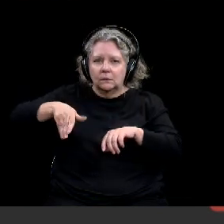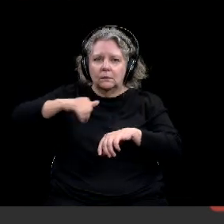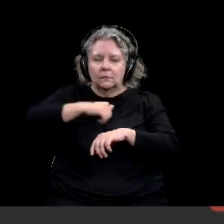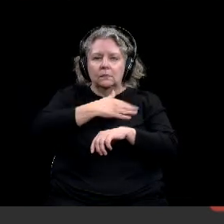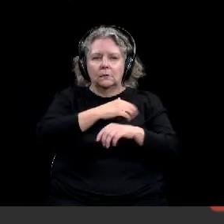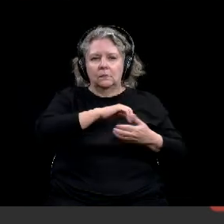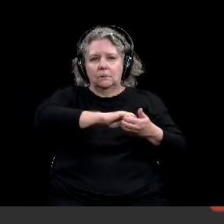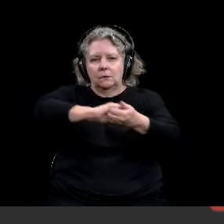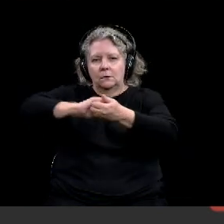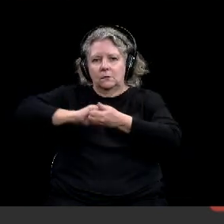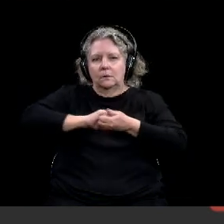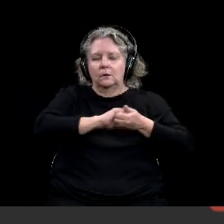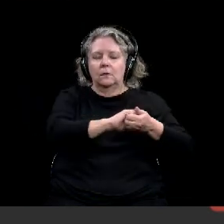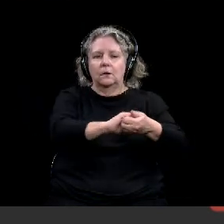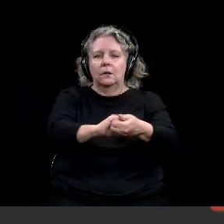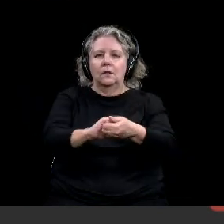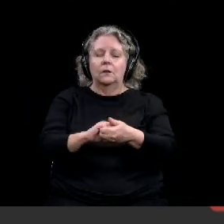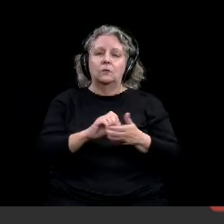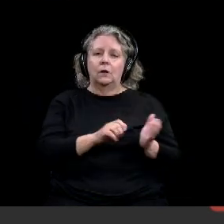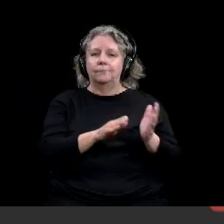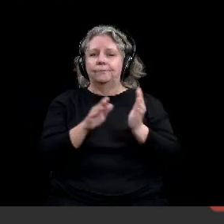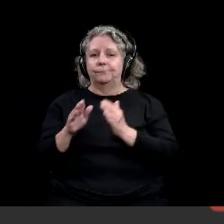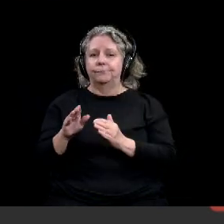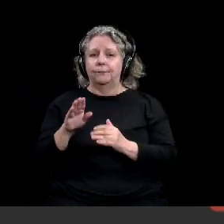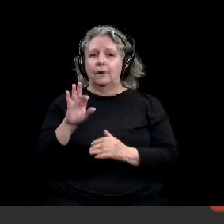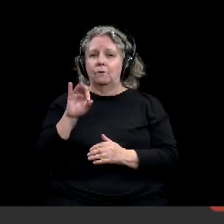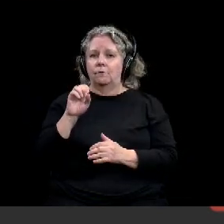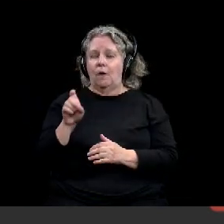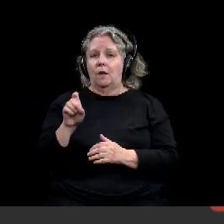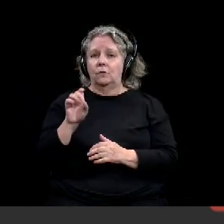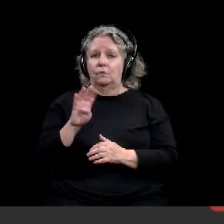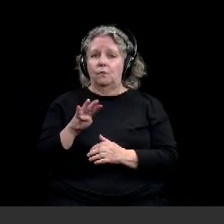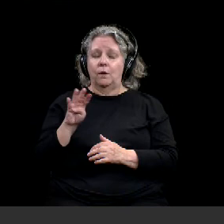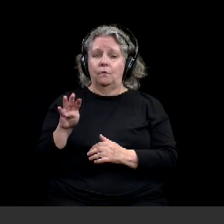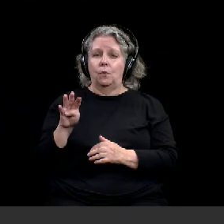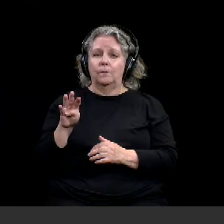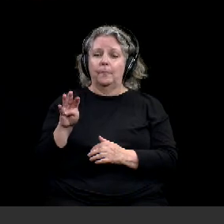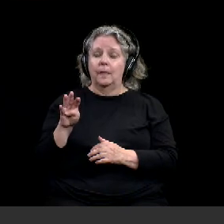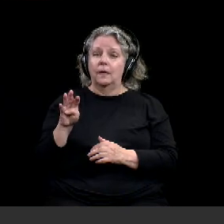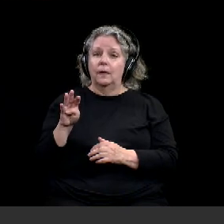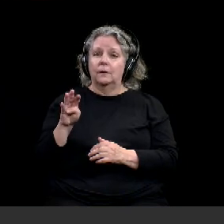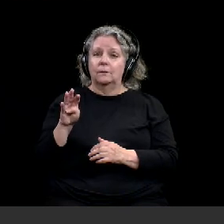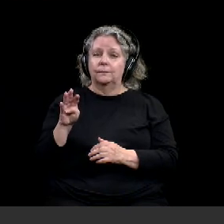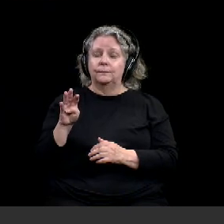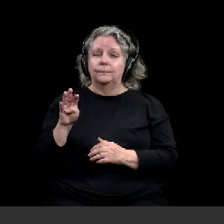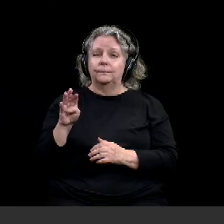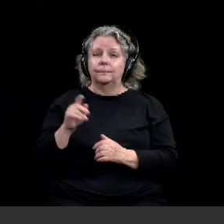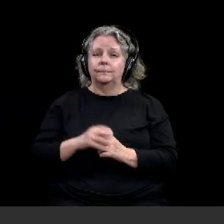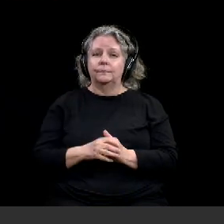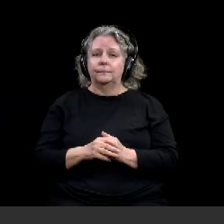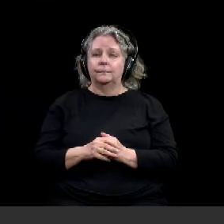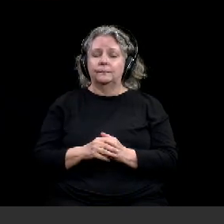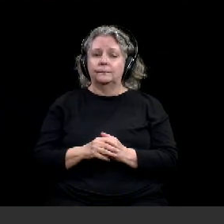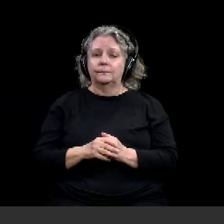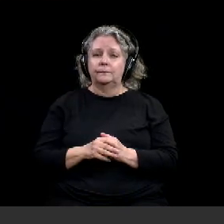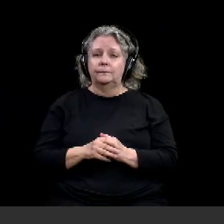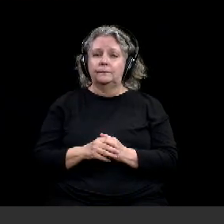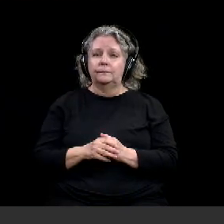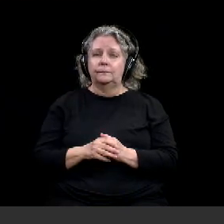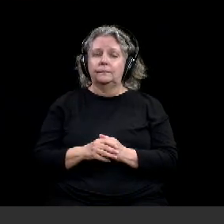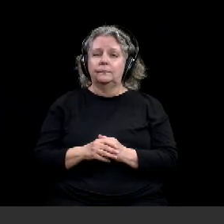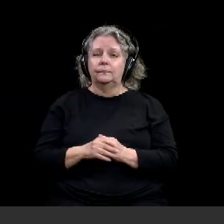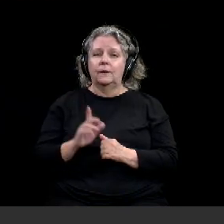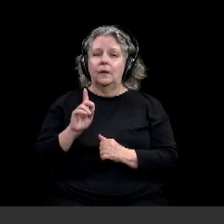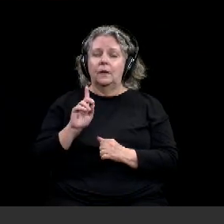are you on the line? Yes, I am. Can you all hear me? Sure can. Go ahead. Okay, this question is going to be for Kelly Crane or